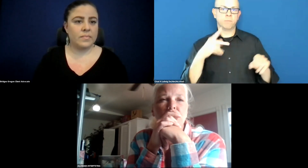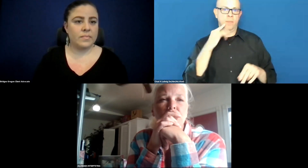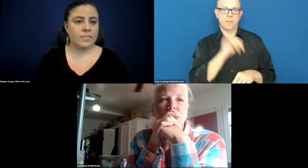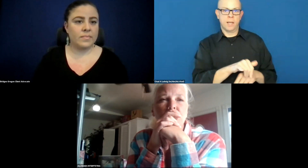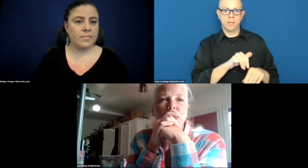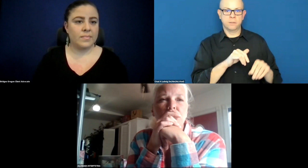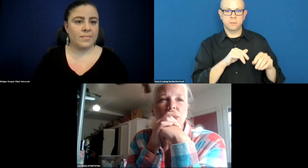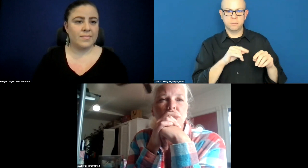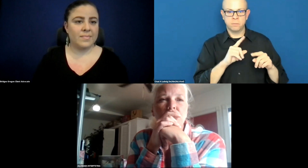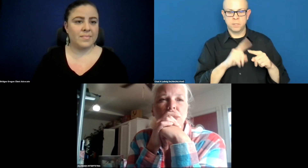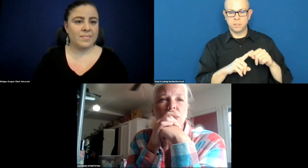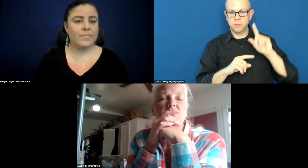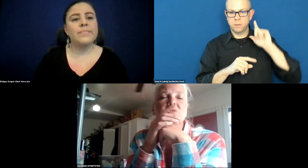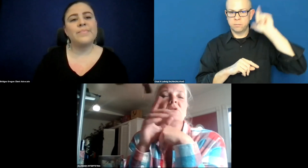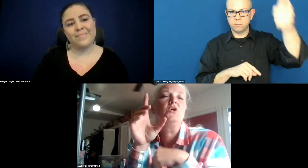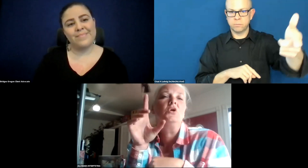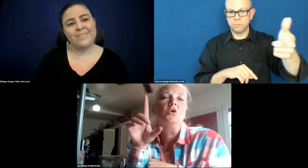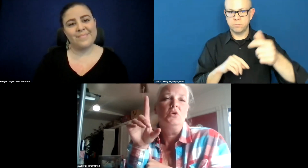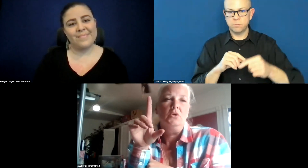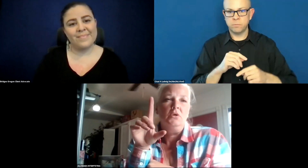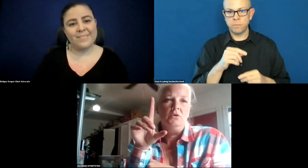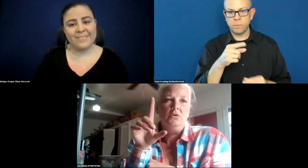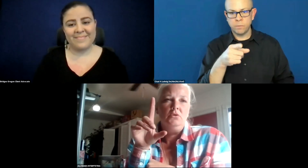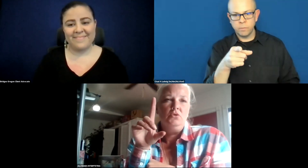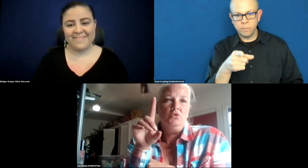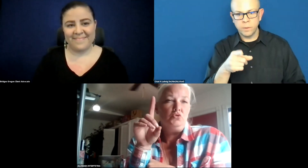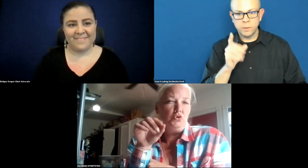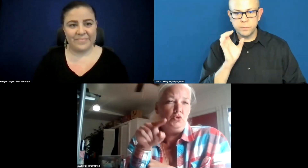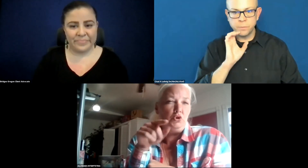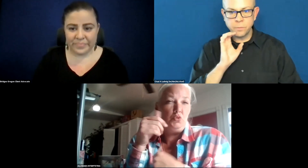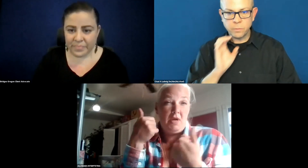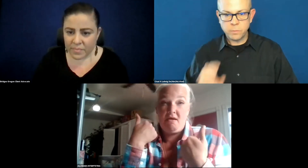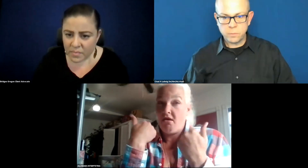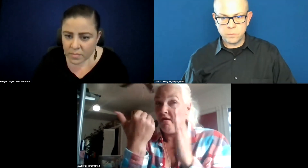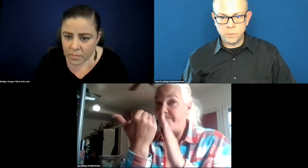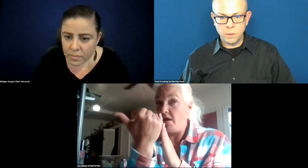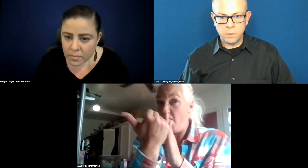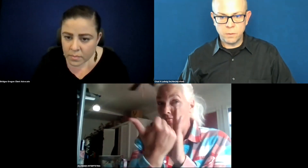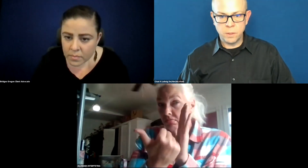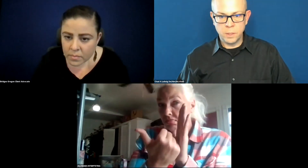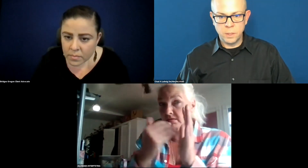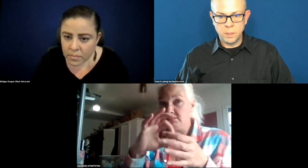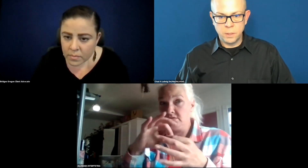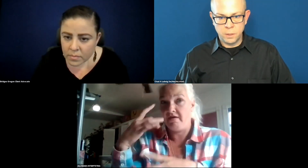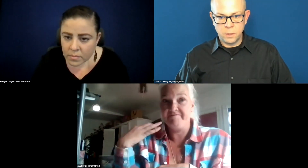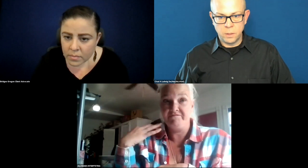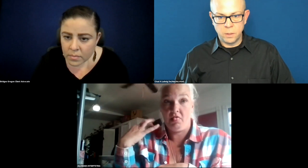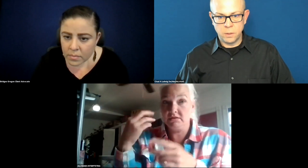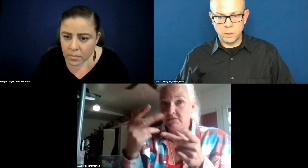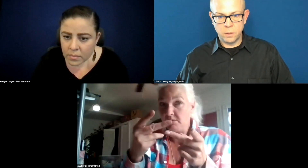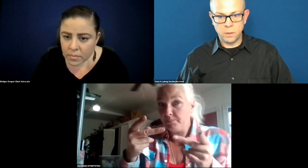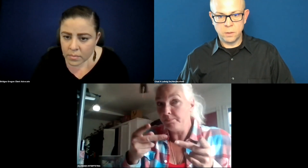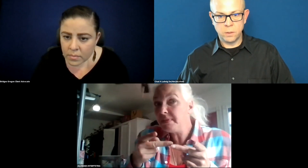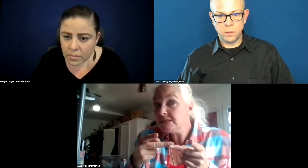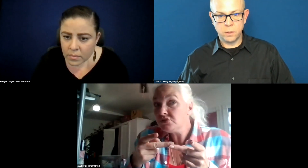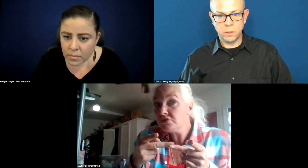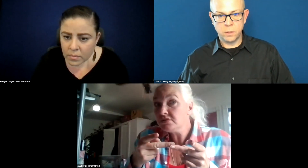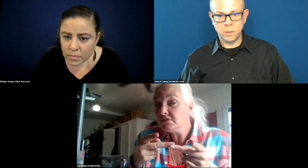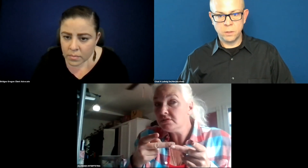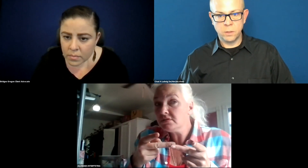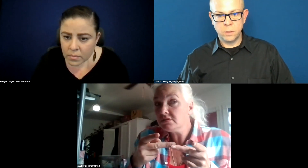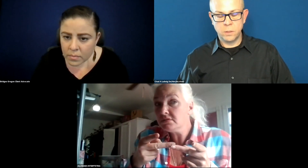that mix. So we're not ready for that at this point in time. I think maybe in the future it's possible, but we'll see. Charity? Do you have a list